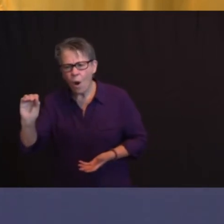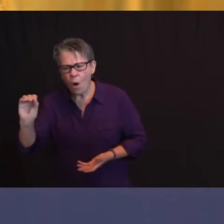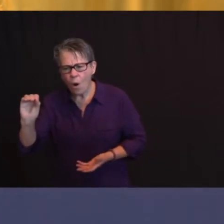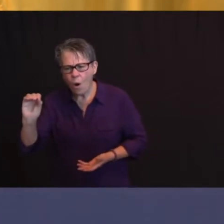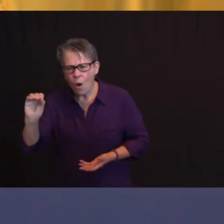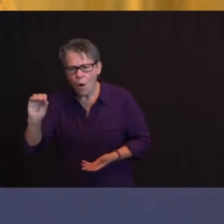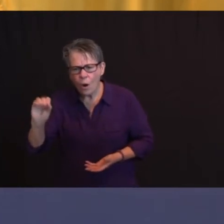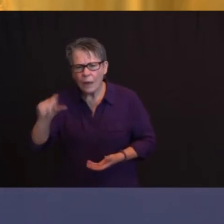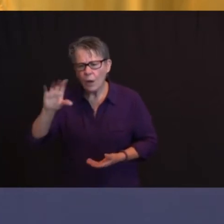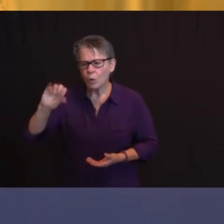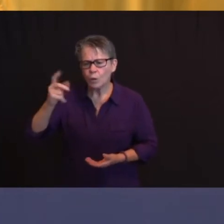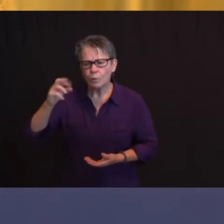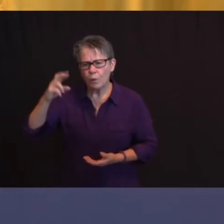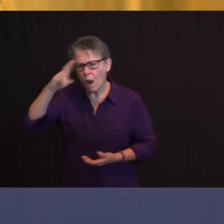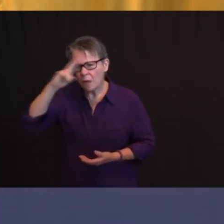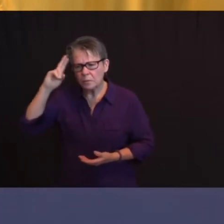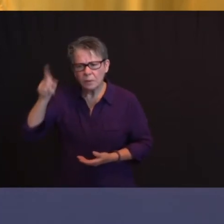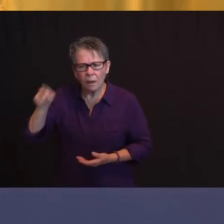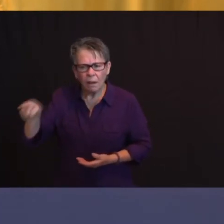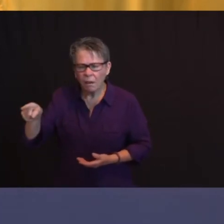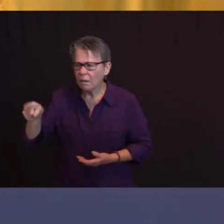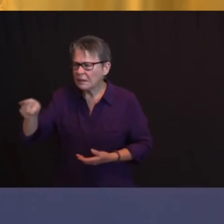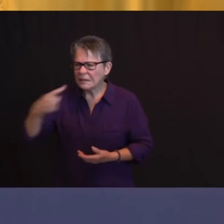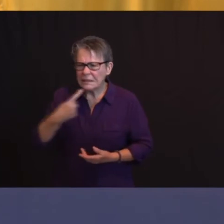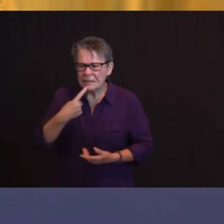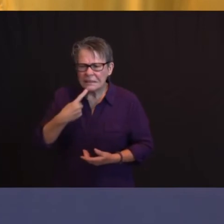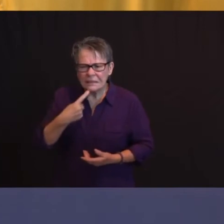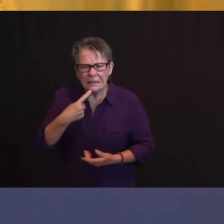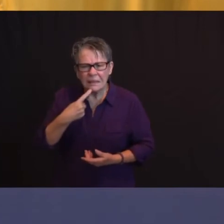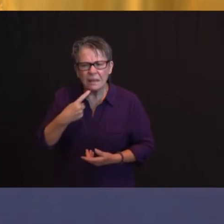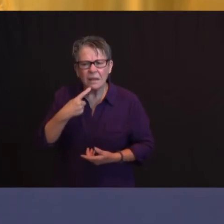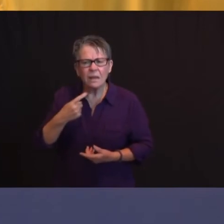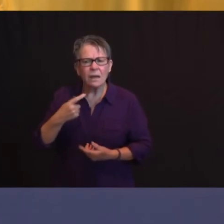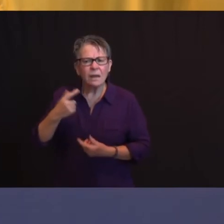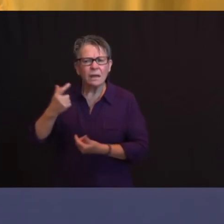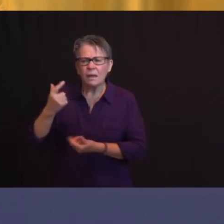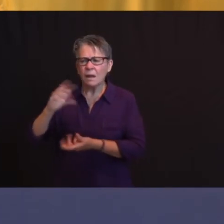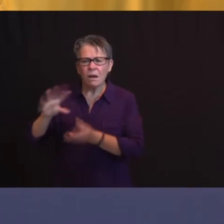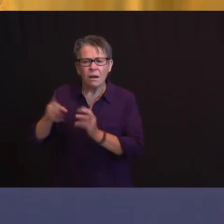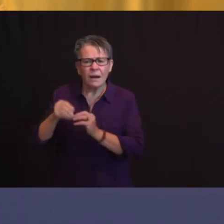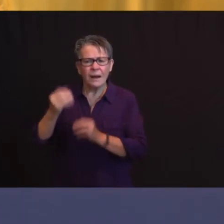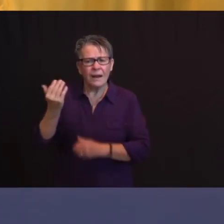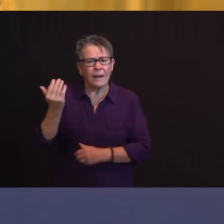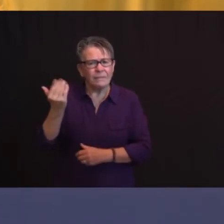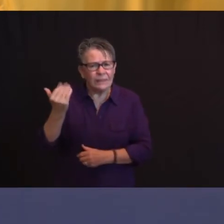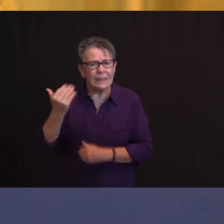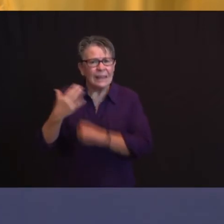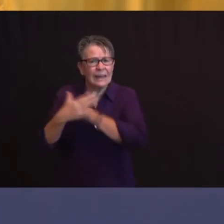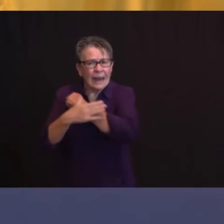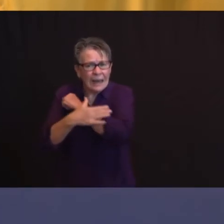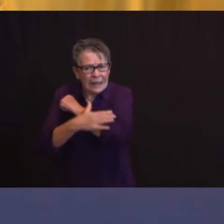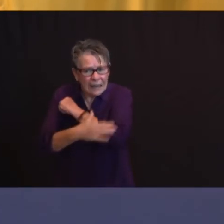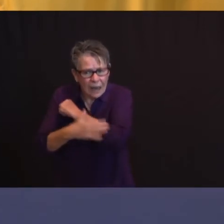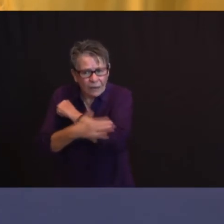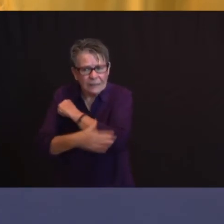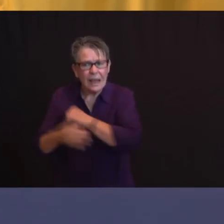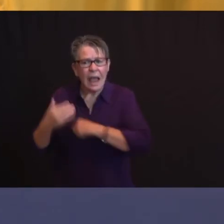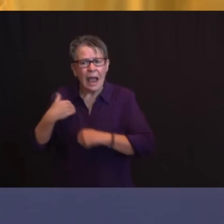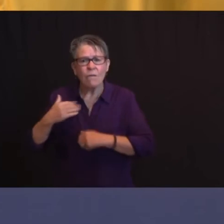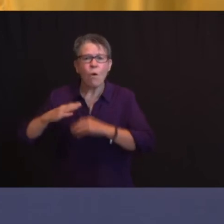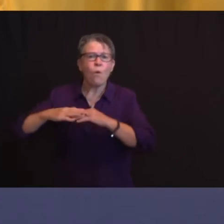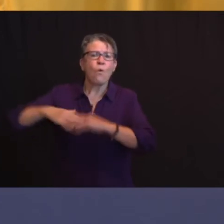region. 15 of the 21 counties today report triple-digit cases, and the biggest numbers are still in